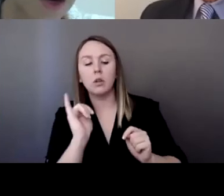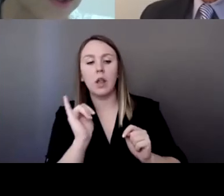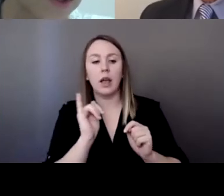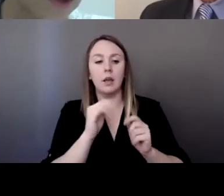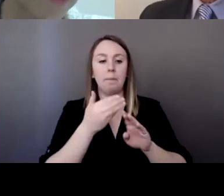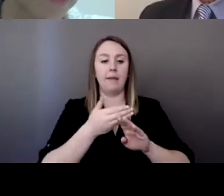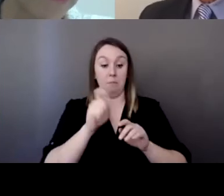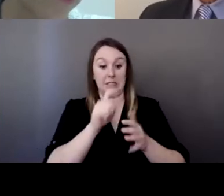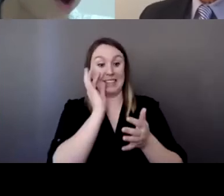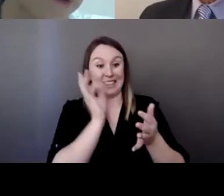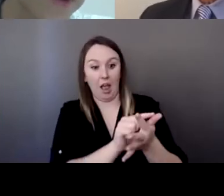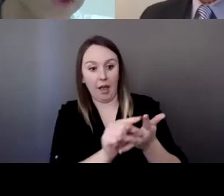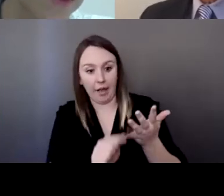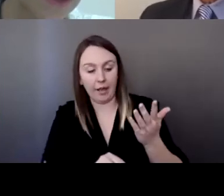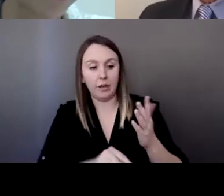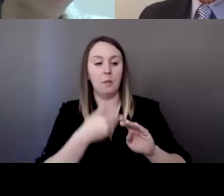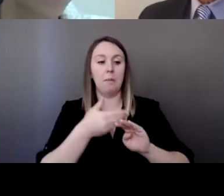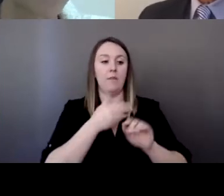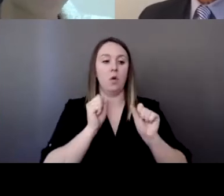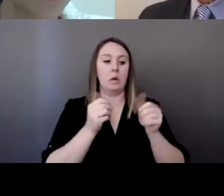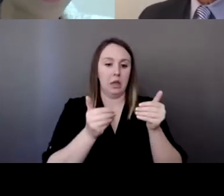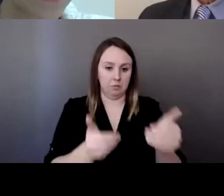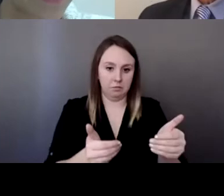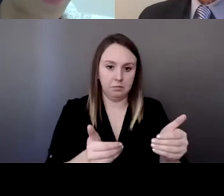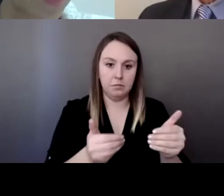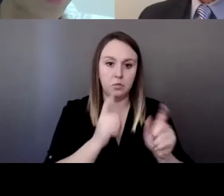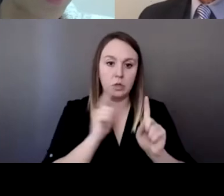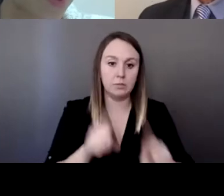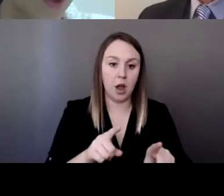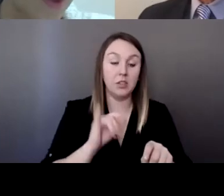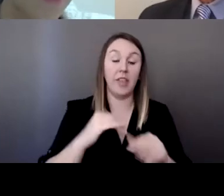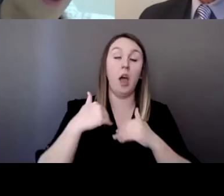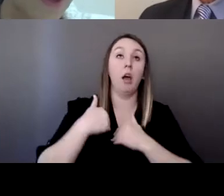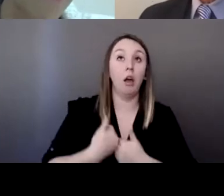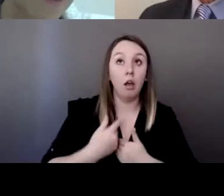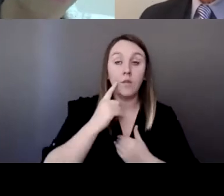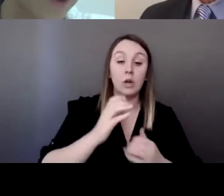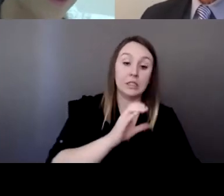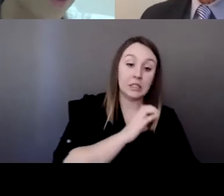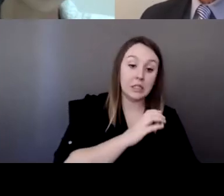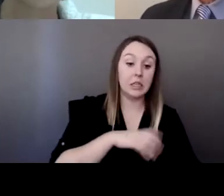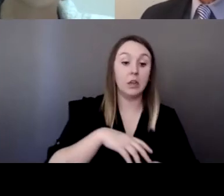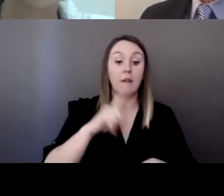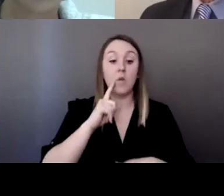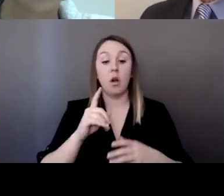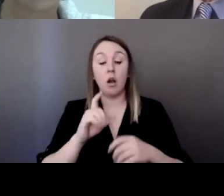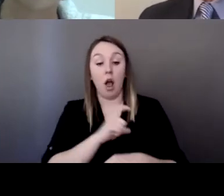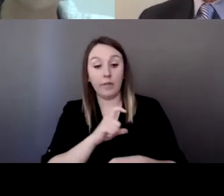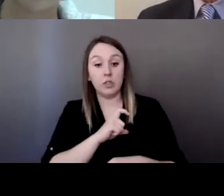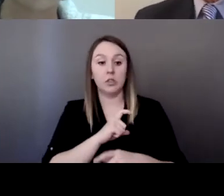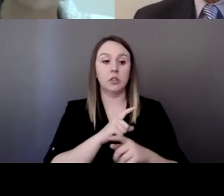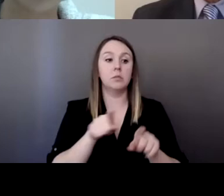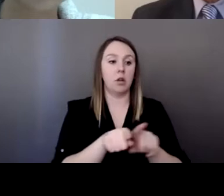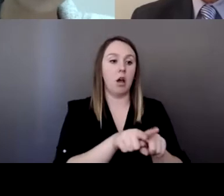is cumbersome for the officers and burdensome for the citizens, but also may have life-threatening consequences that result